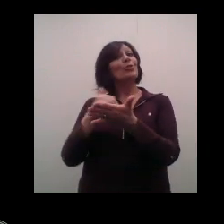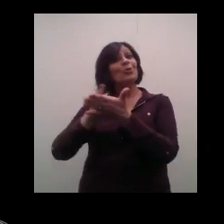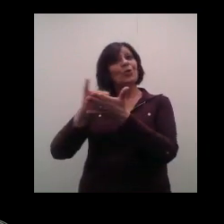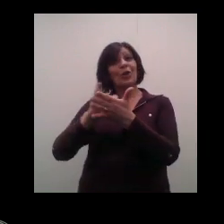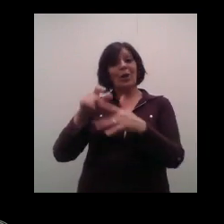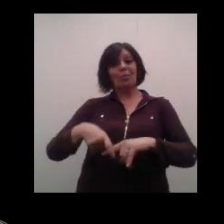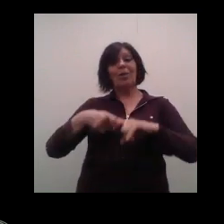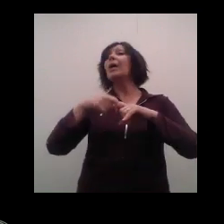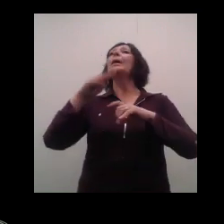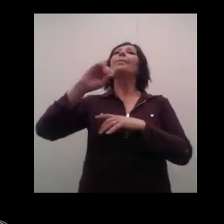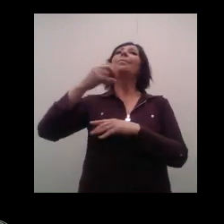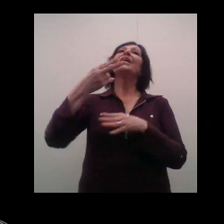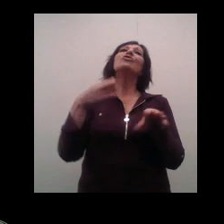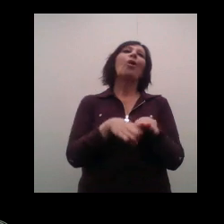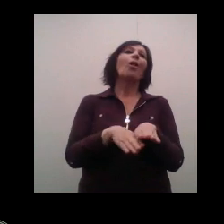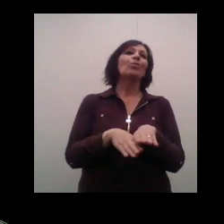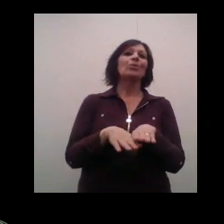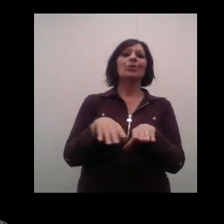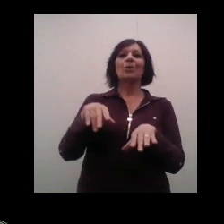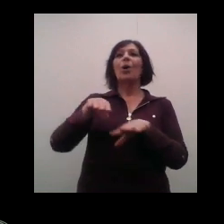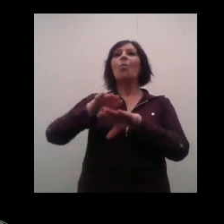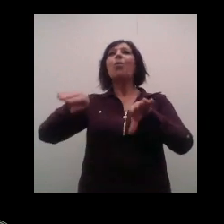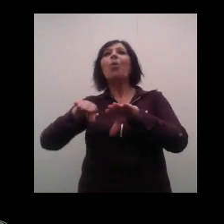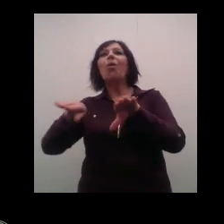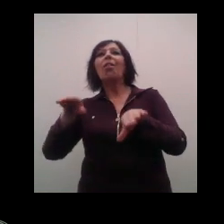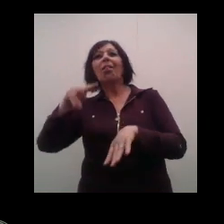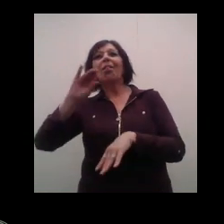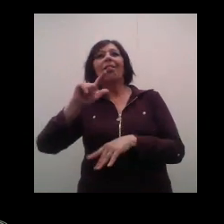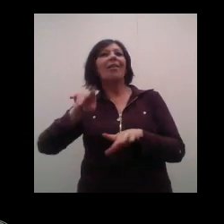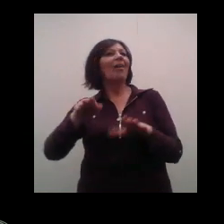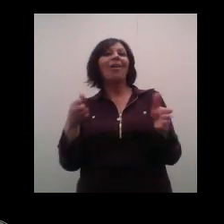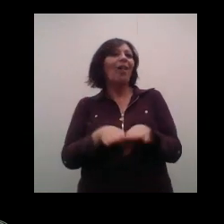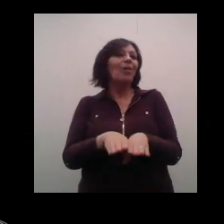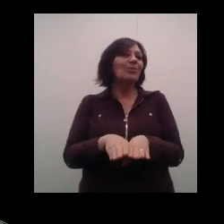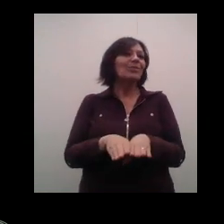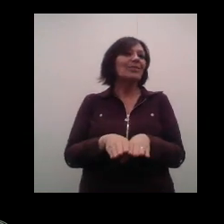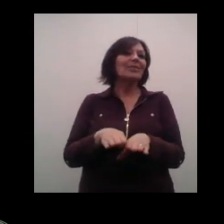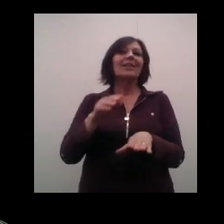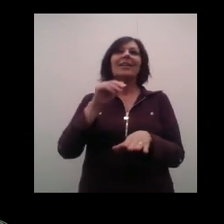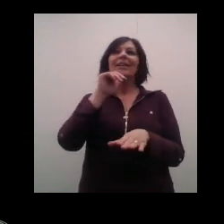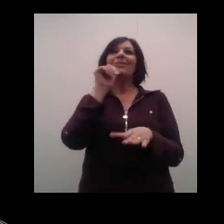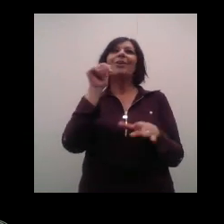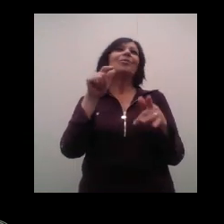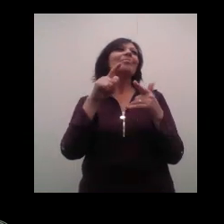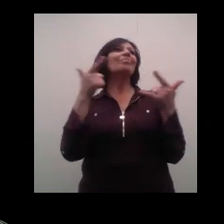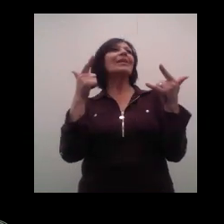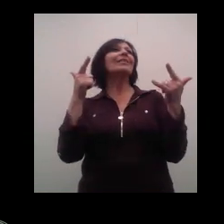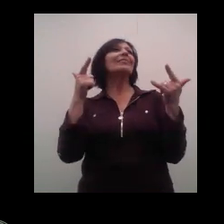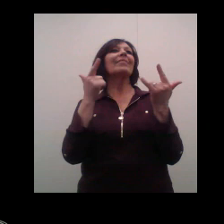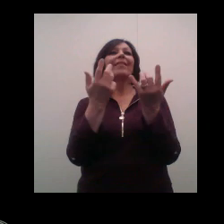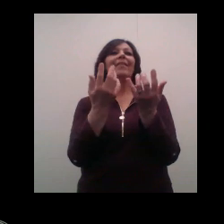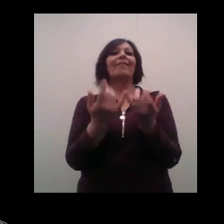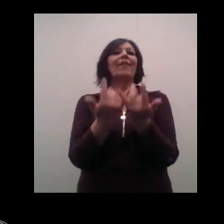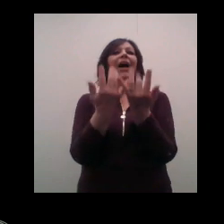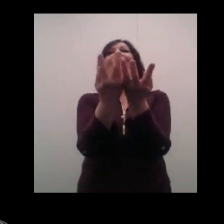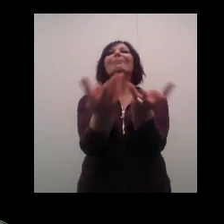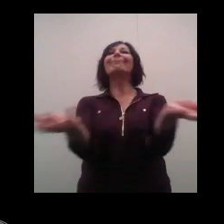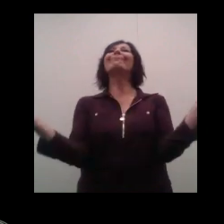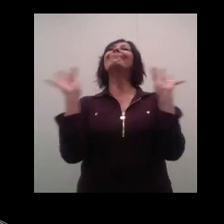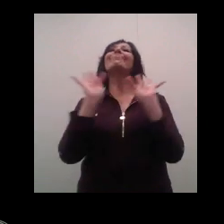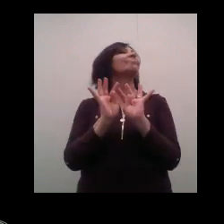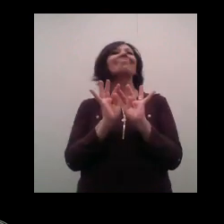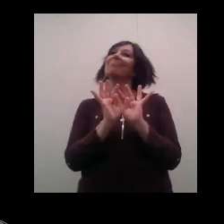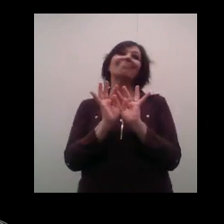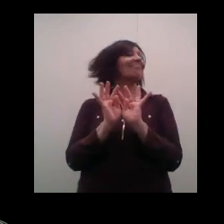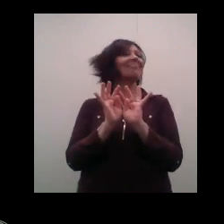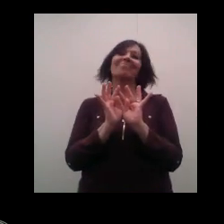the beaches will be closed, the pools will be closed. There won't be any big group gathering bonfires. So remember,